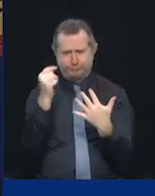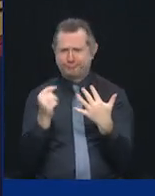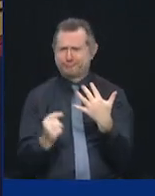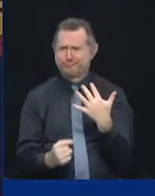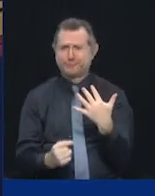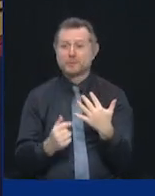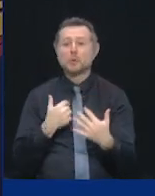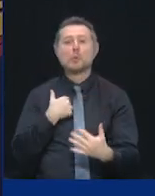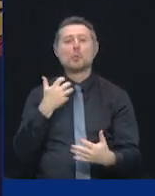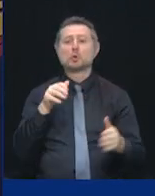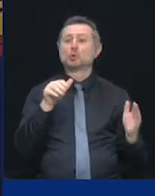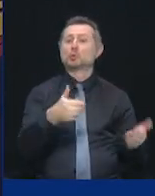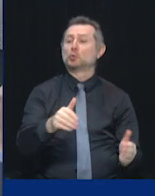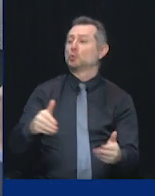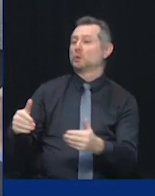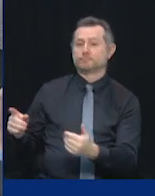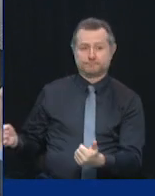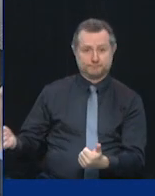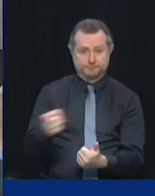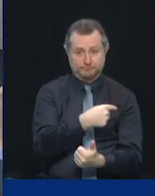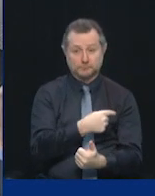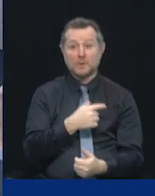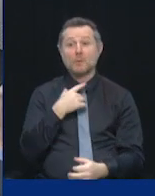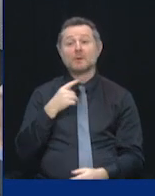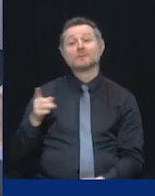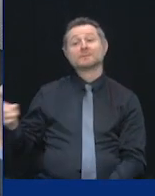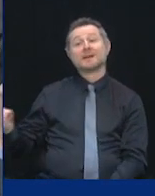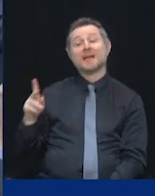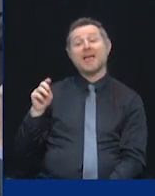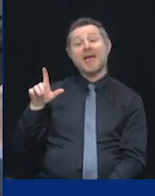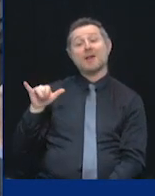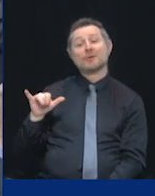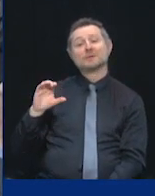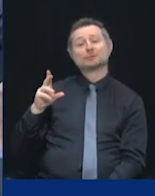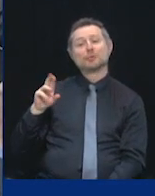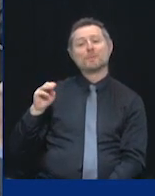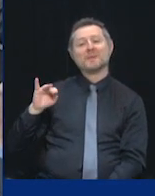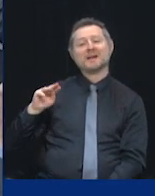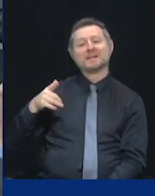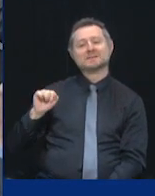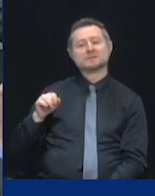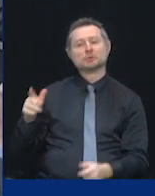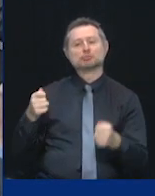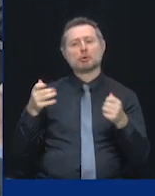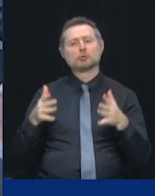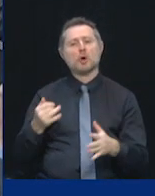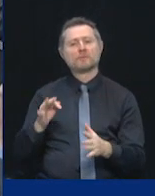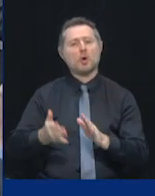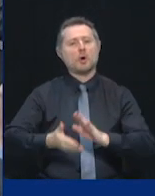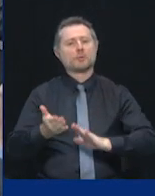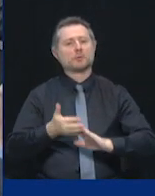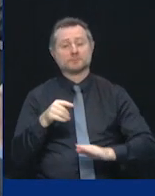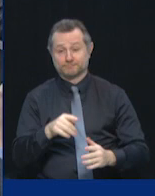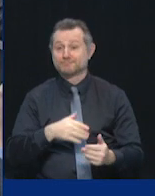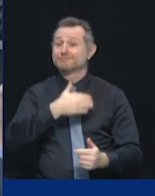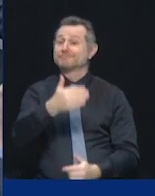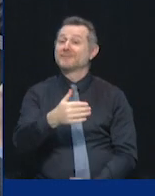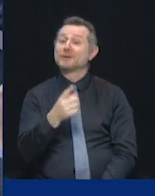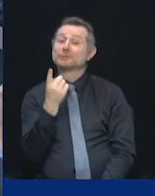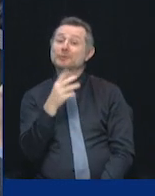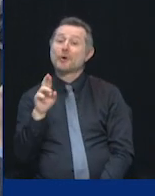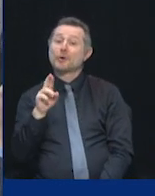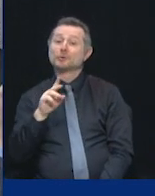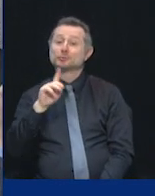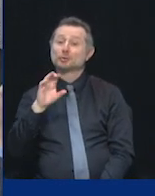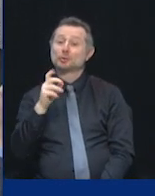have here with us. From my far right, Kelly Cummings, Director of Operations. Dr. Howard Zucker,